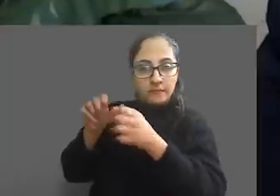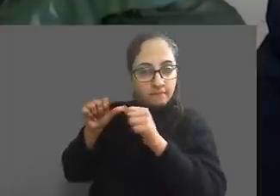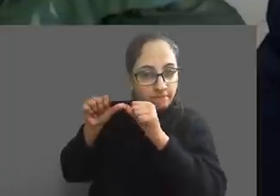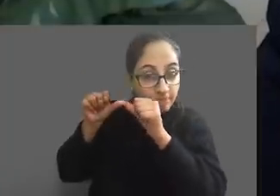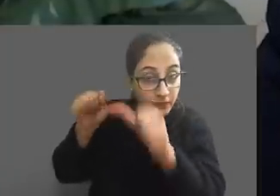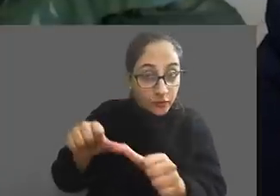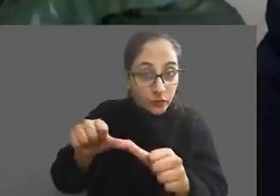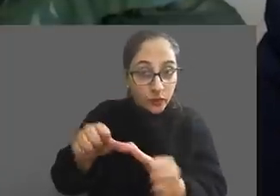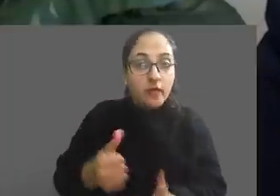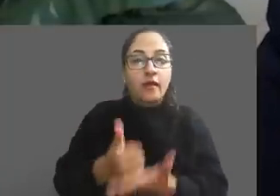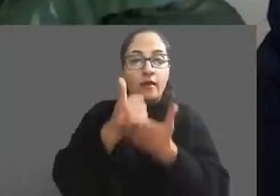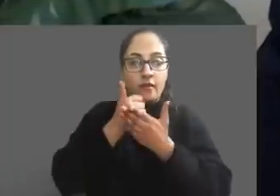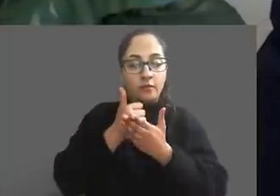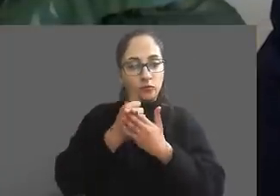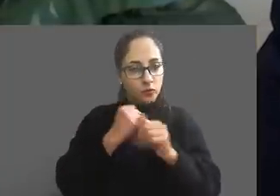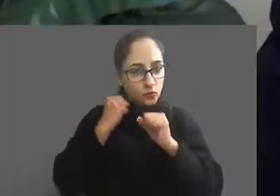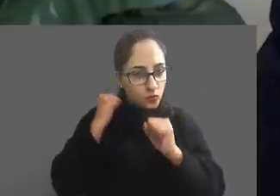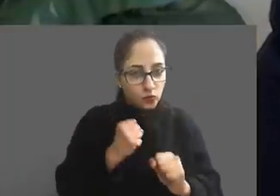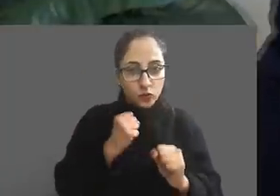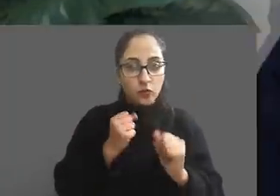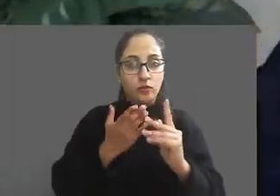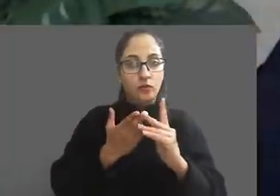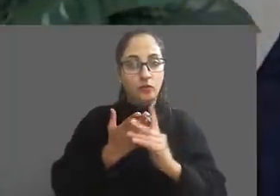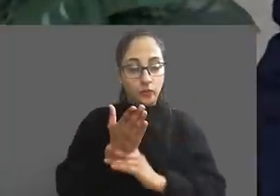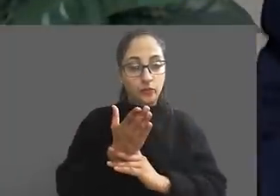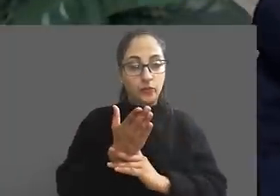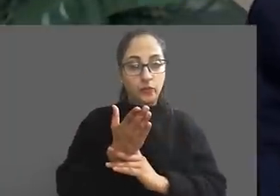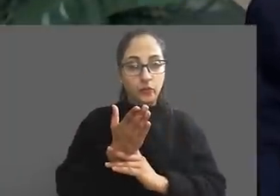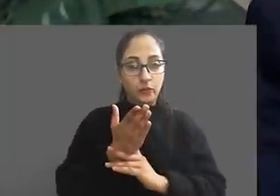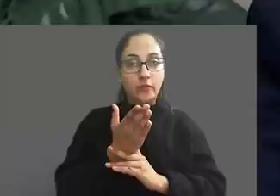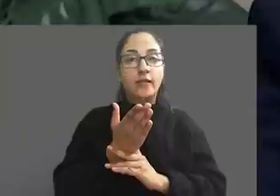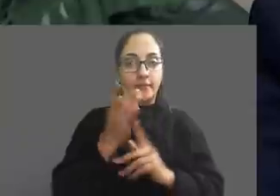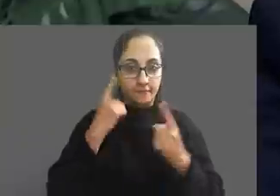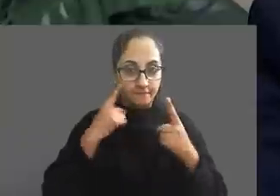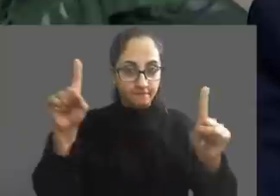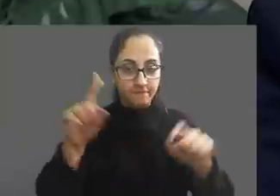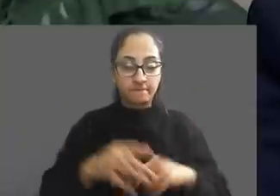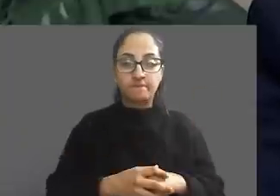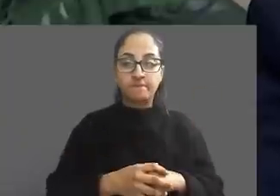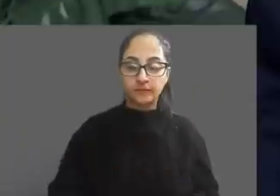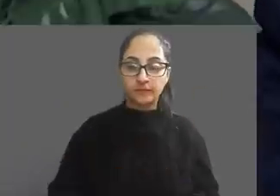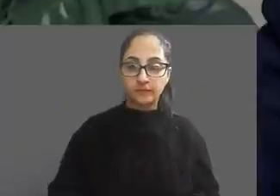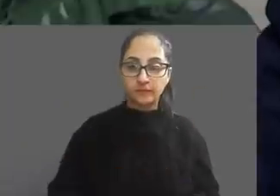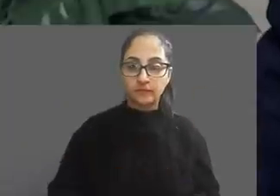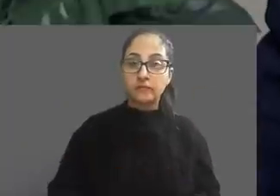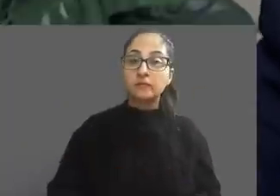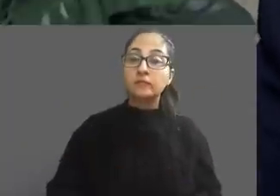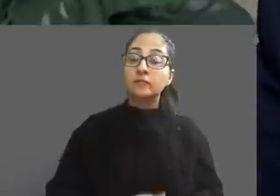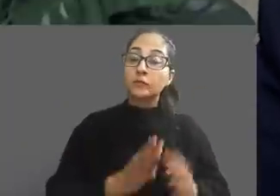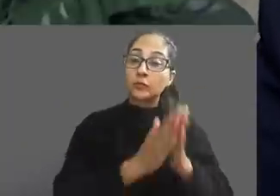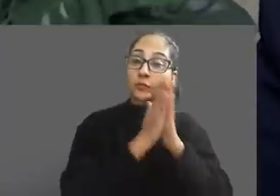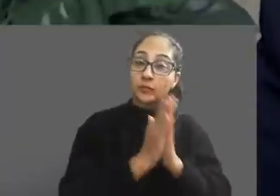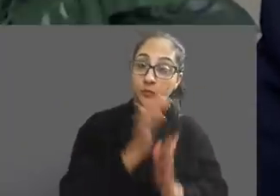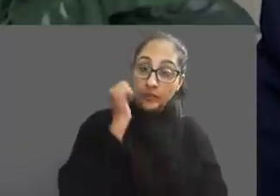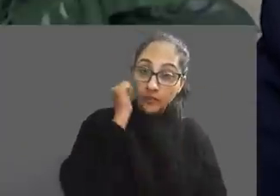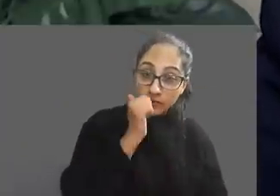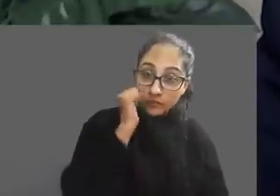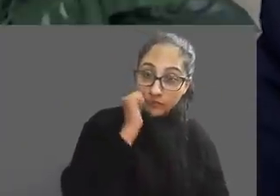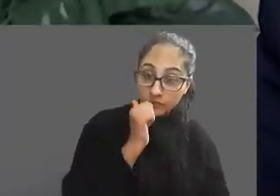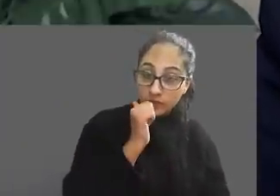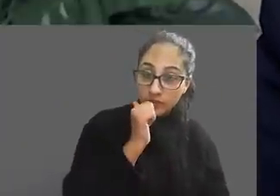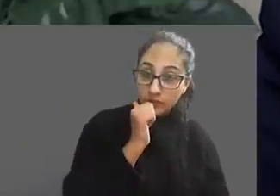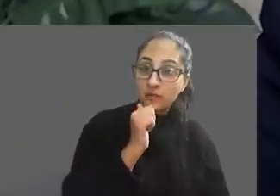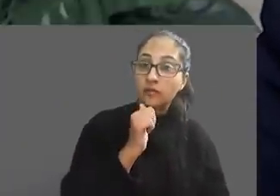tribulations, never wavering. Beyond our daily prayers, our Imam has encouraged us to use